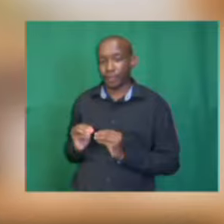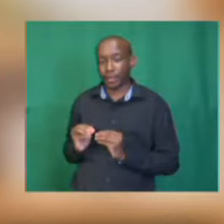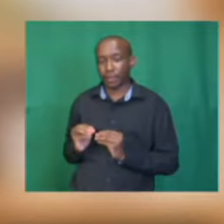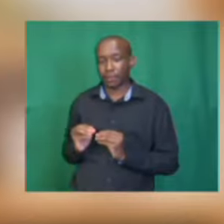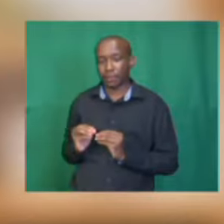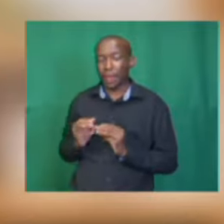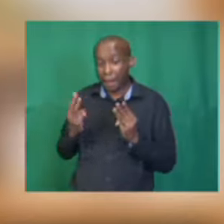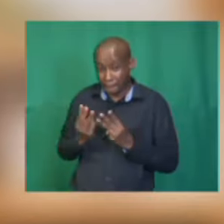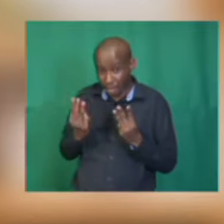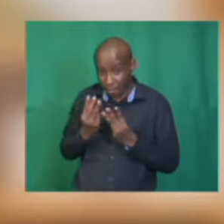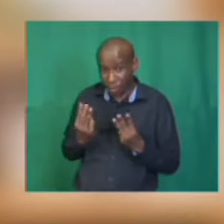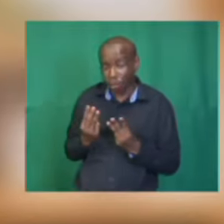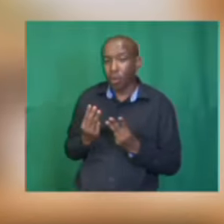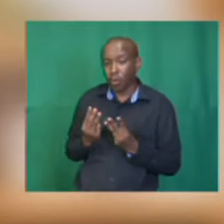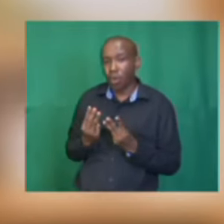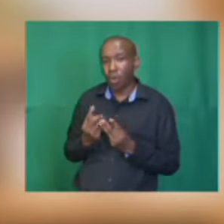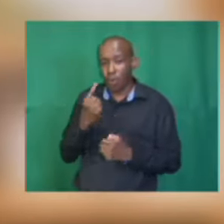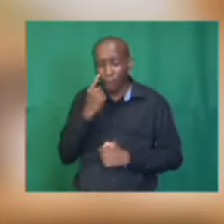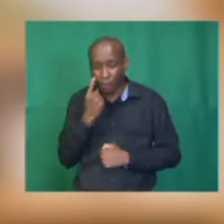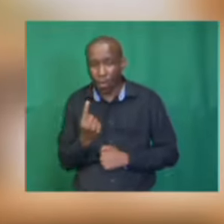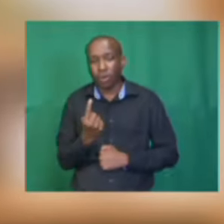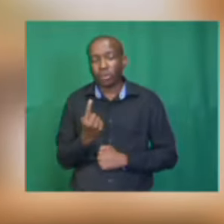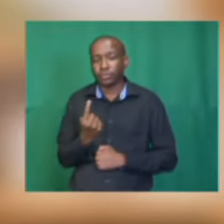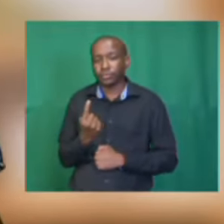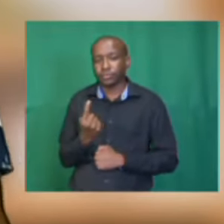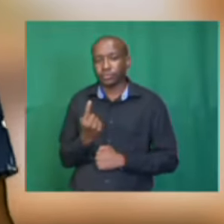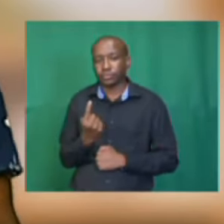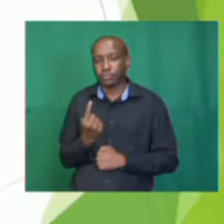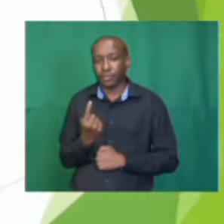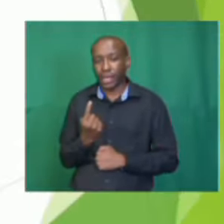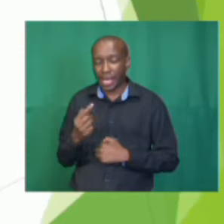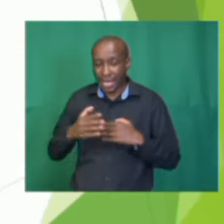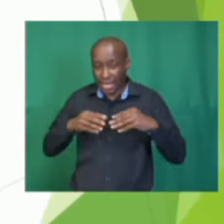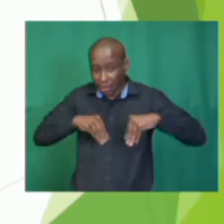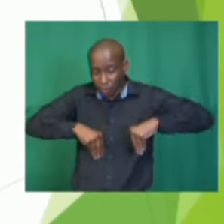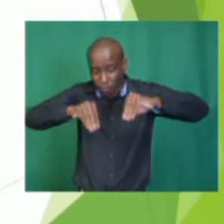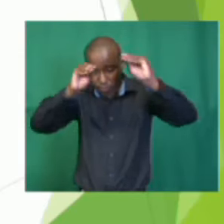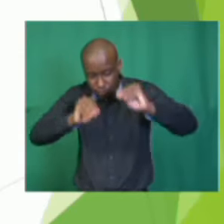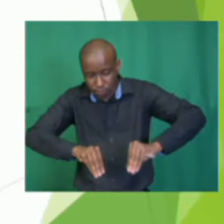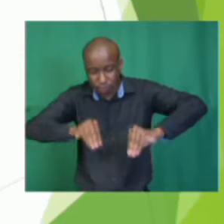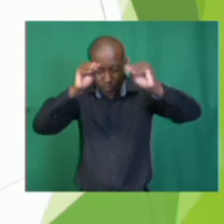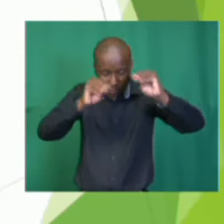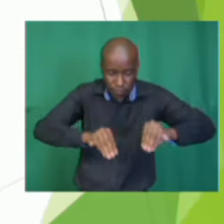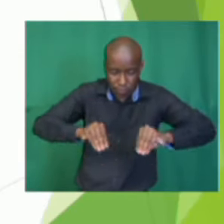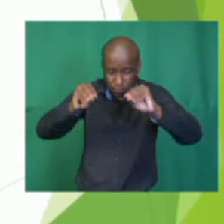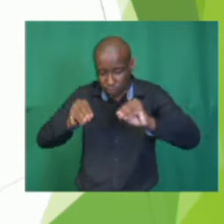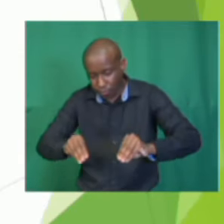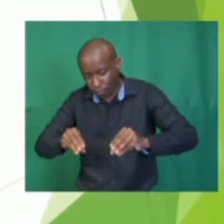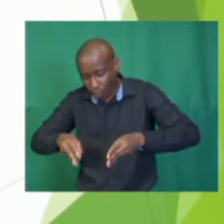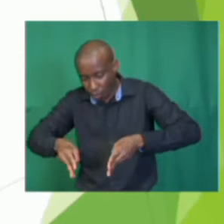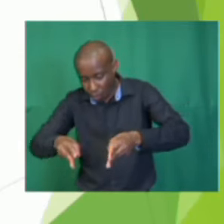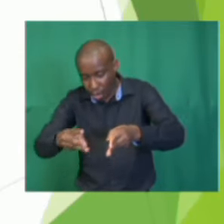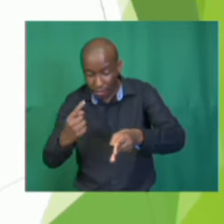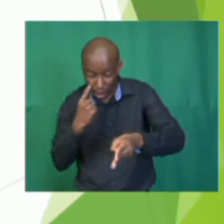that the people or the disciples taking off their garments and spreading them on their colt and on